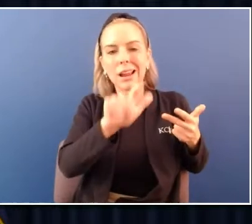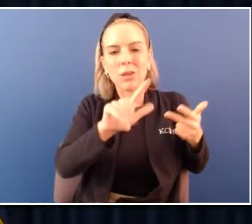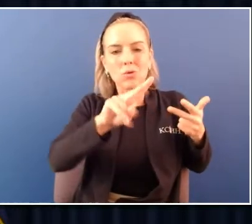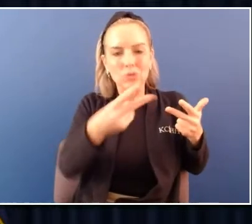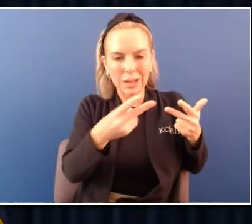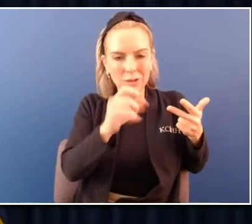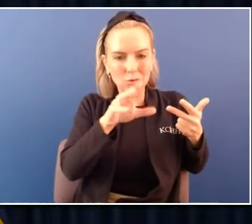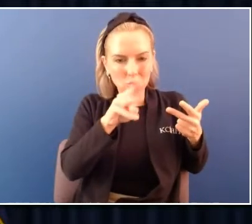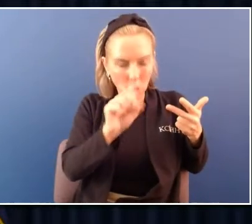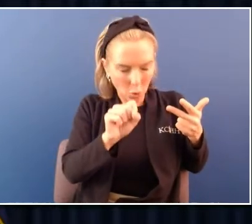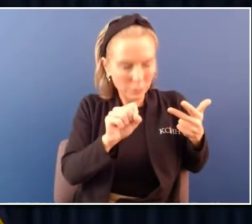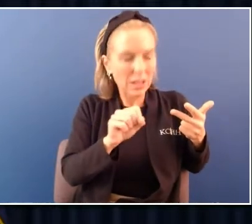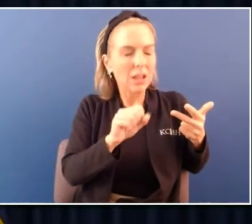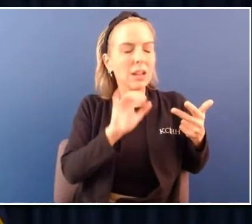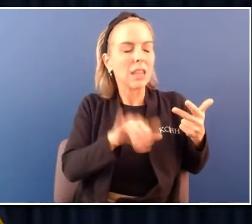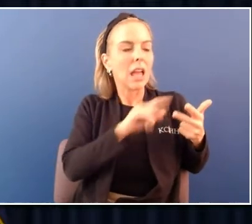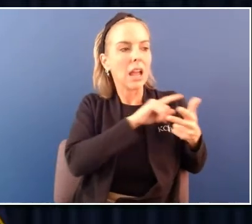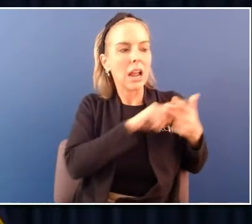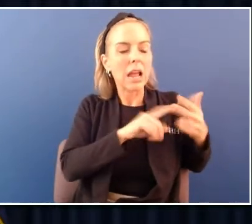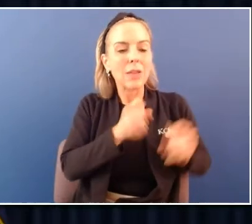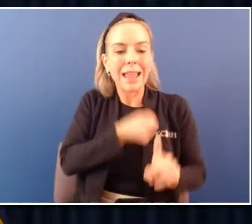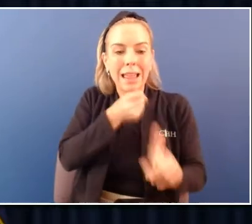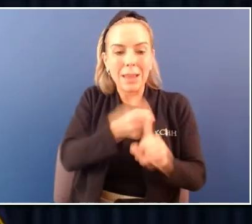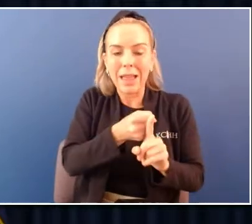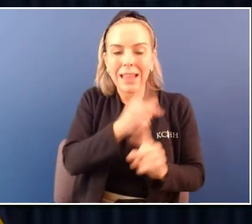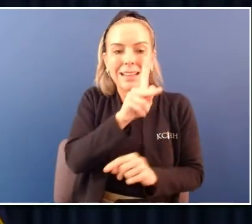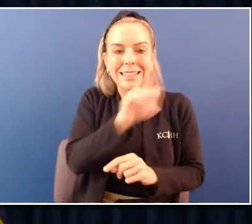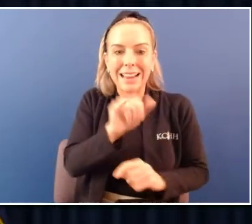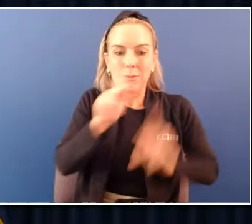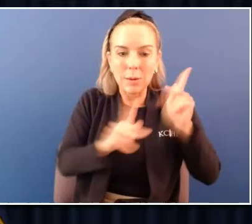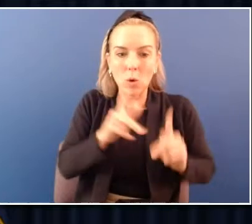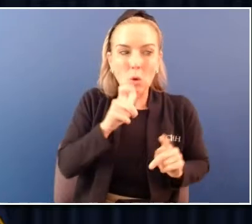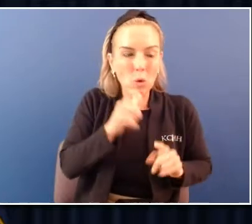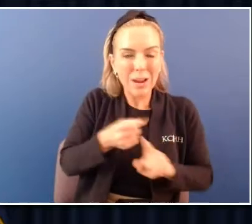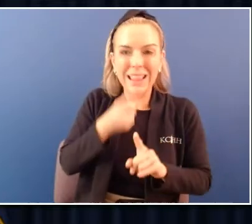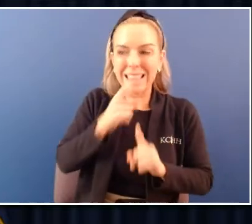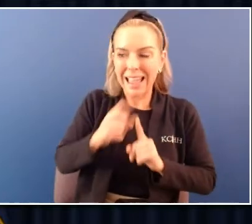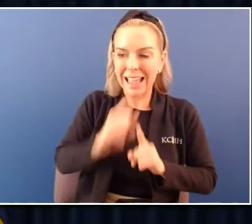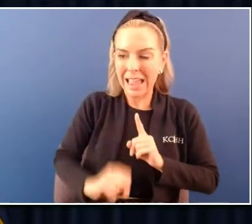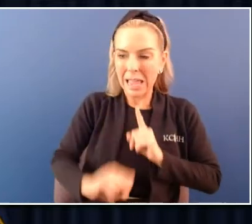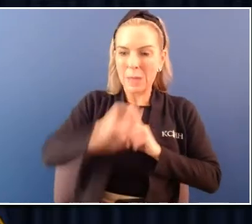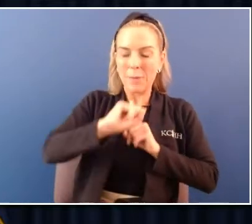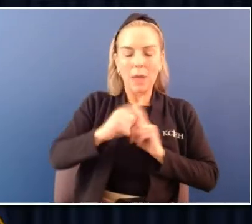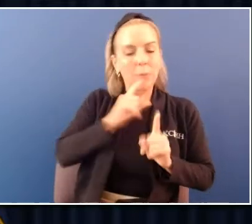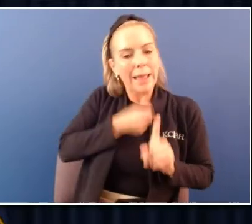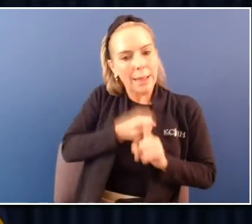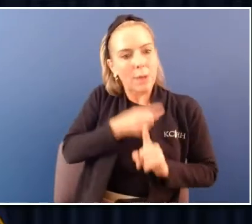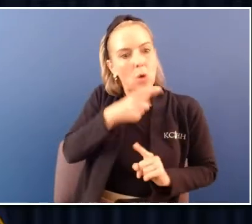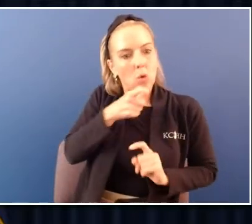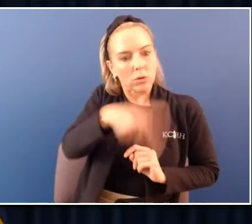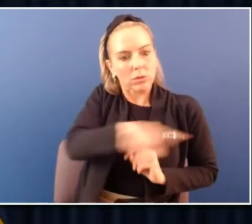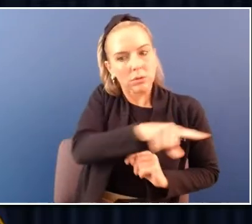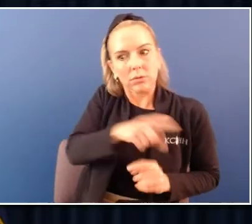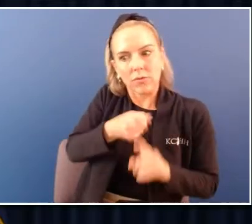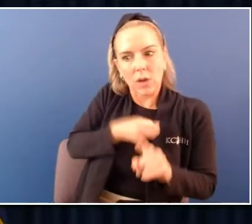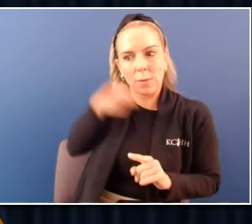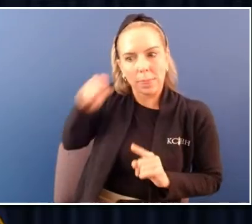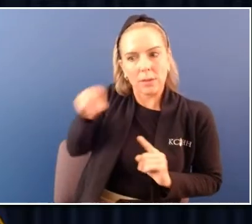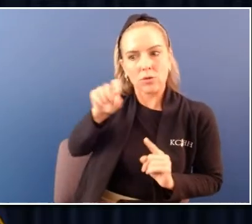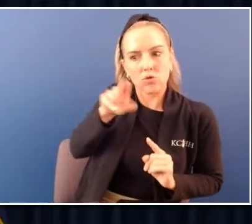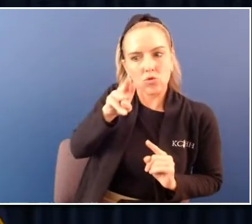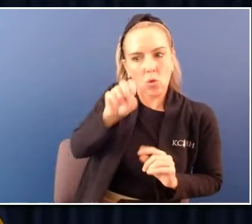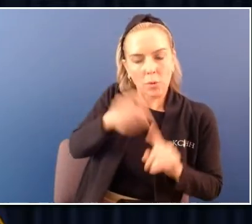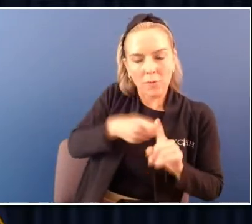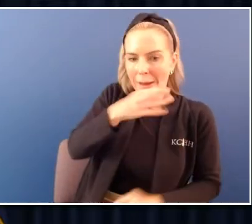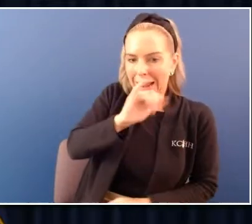storms. As a reminder, impacted Kentuckians are encouraged to contact their insurance carrier, maintain thorough records of expenses they've